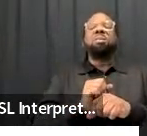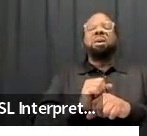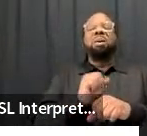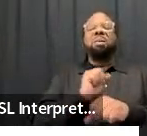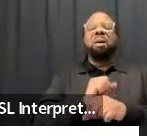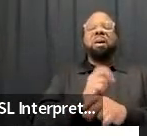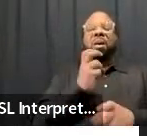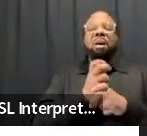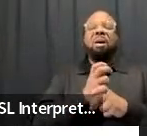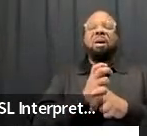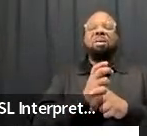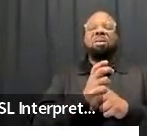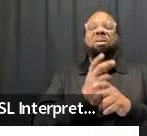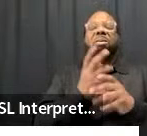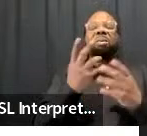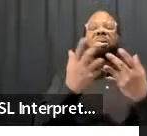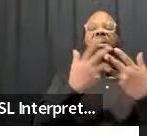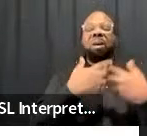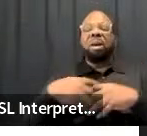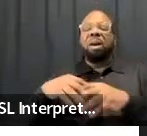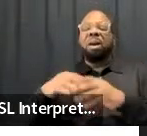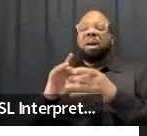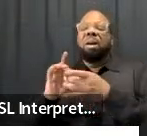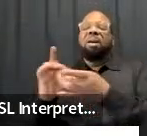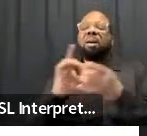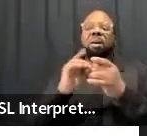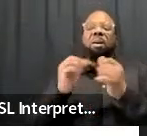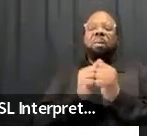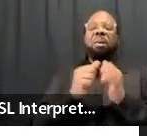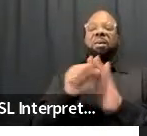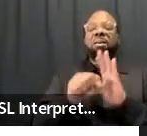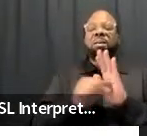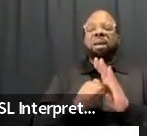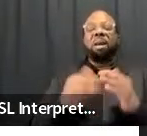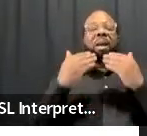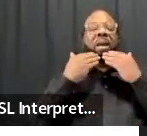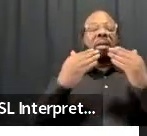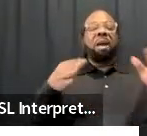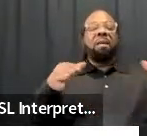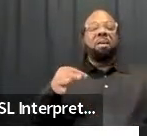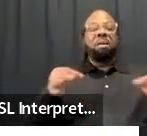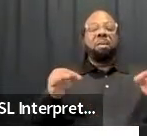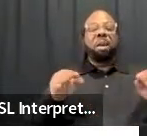partners. Thank you, Nihilus, and thank you for clarifying acronyms for me.